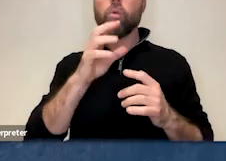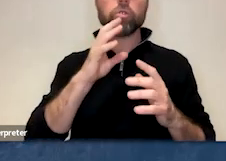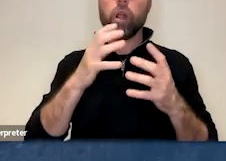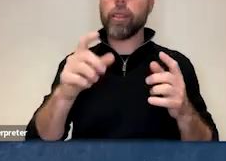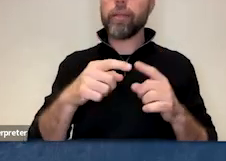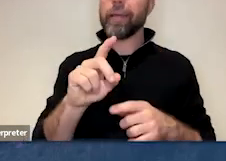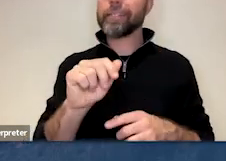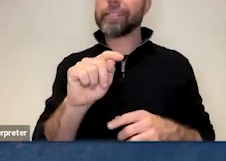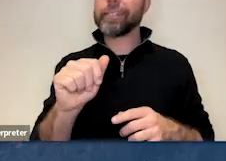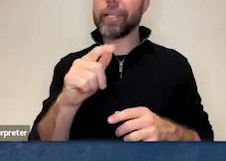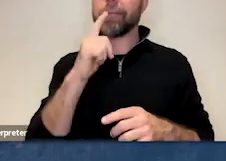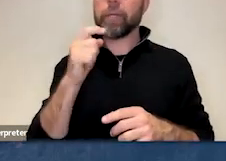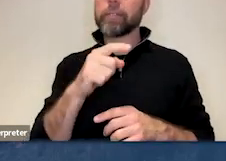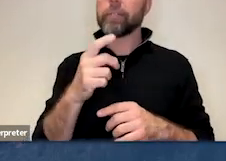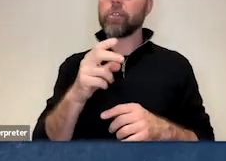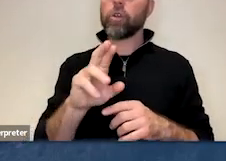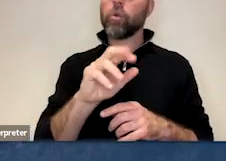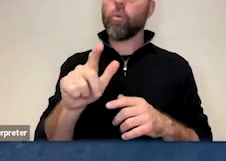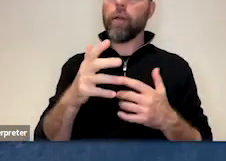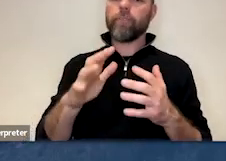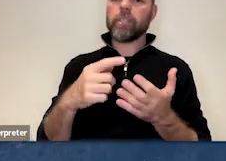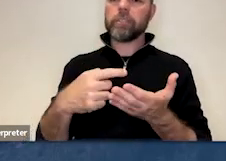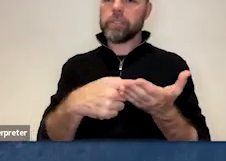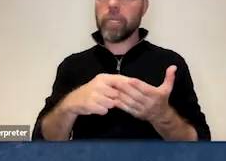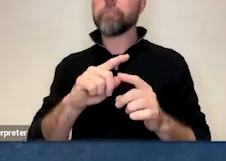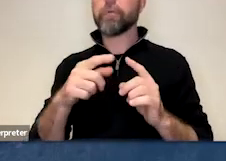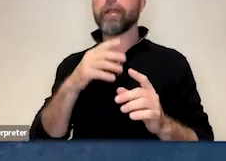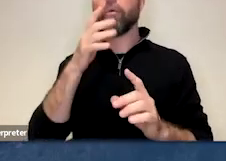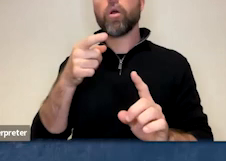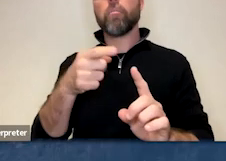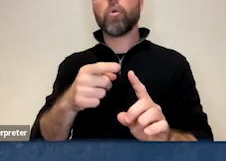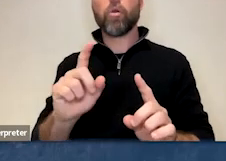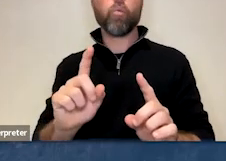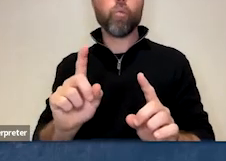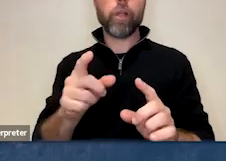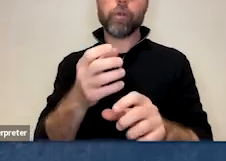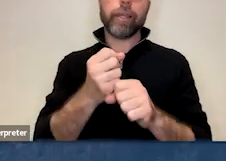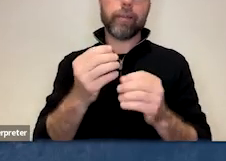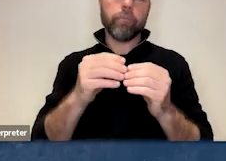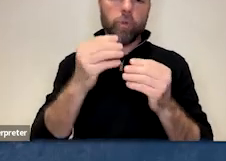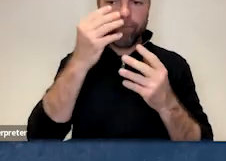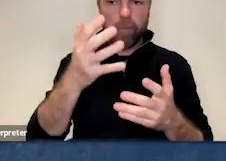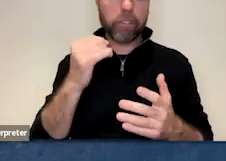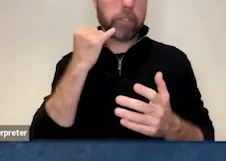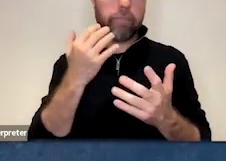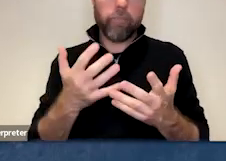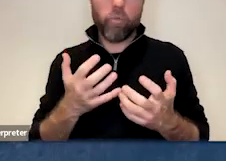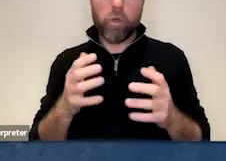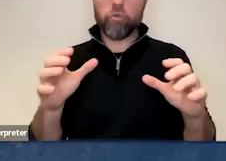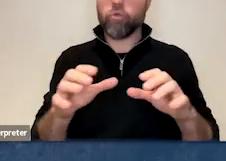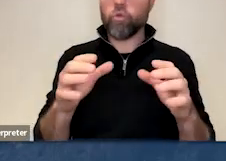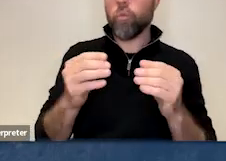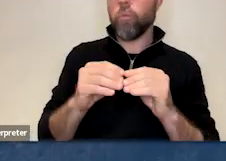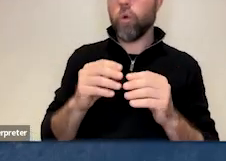because Dr. Wall has already covered that, but I am going to point out where you can get some more information if you want to do a little